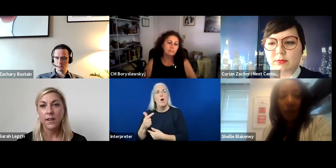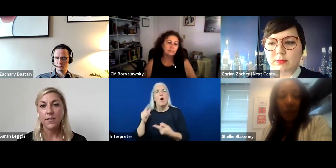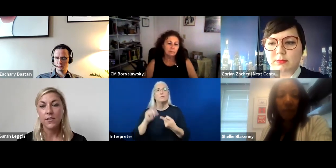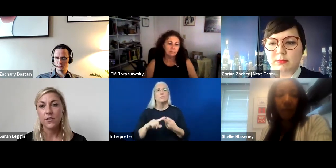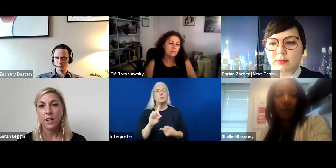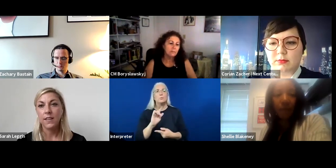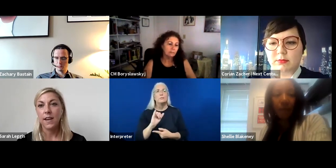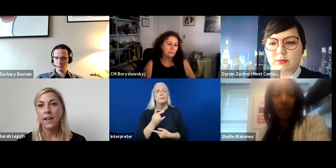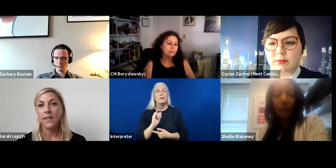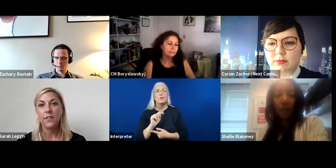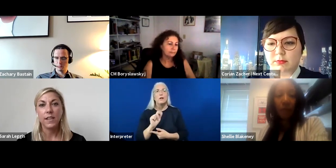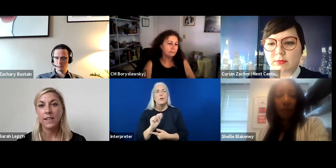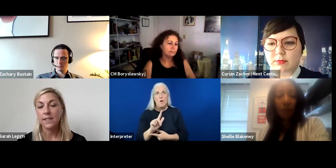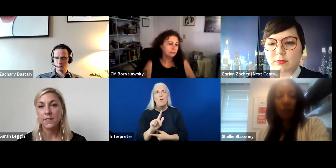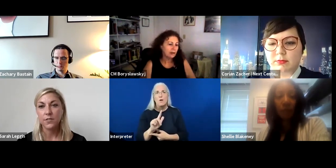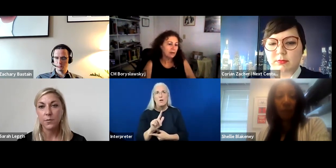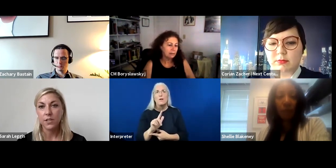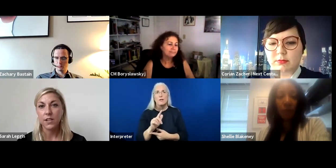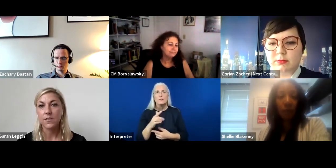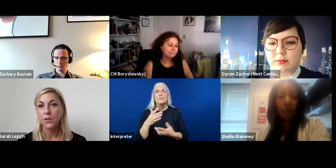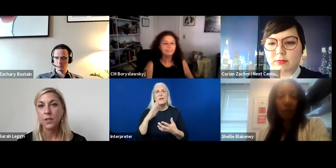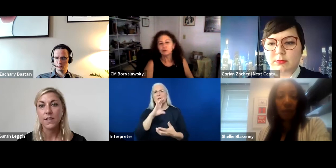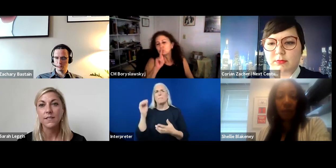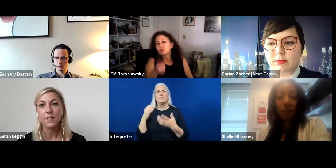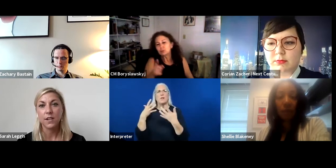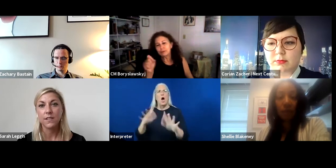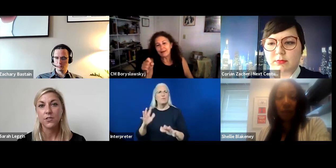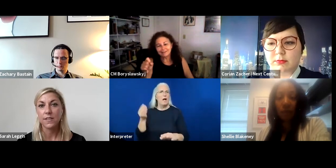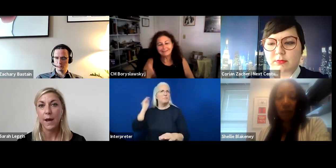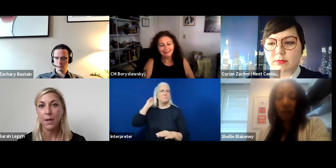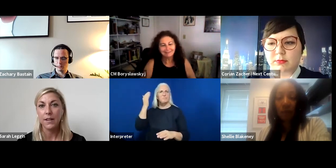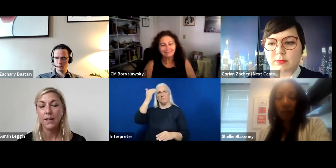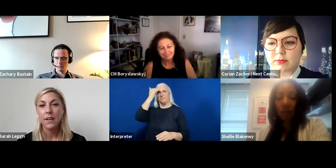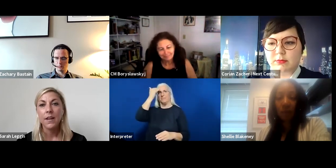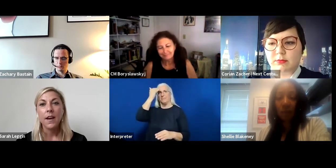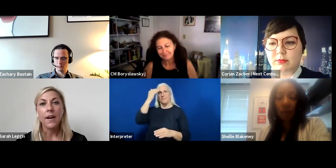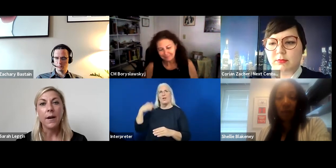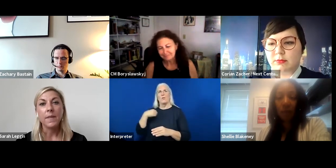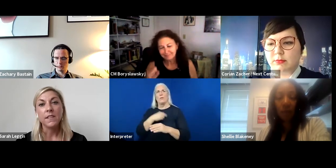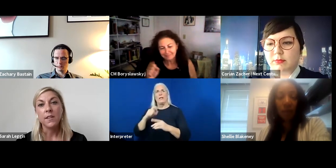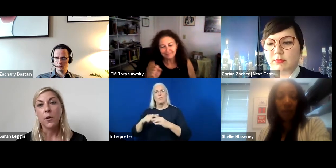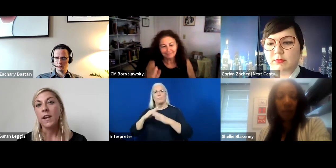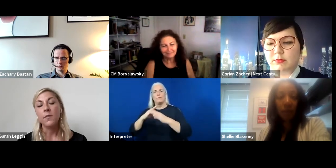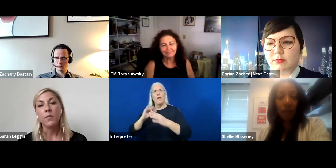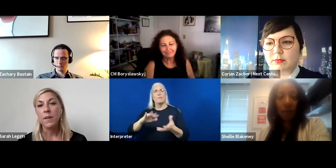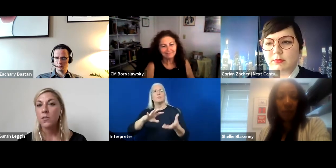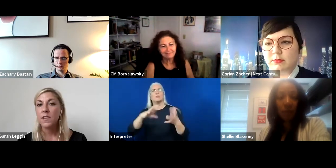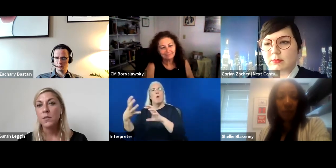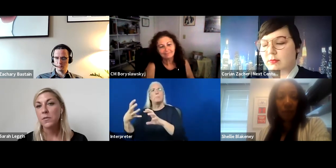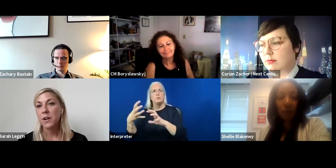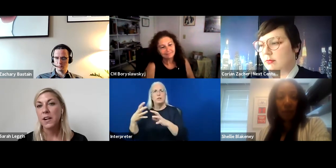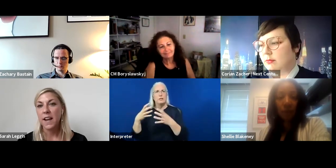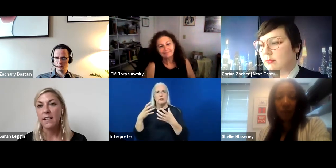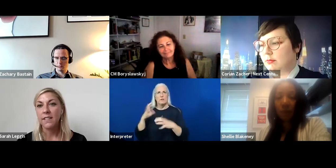conscious of ensuring that there really isn't a disruption to consumers as these transitions happen. So again, we've been through